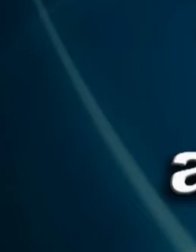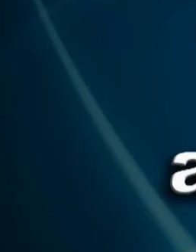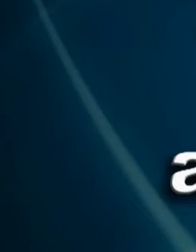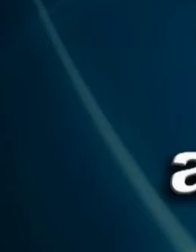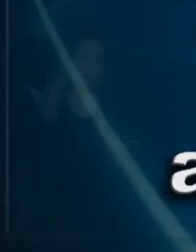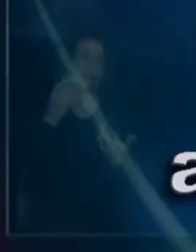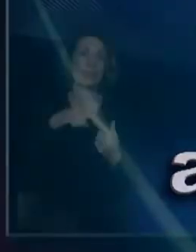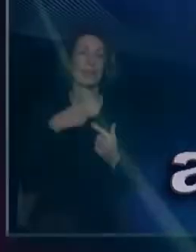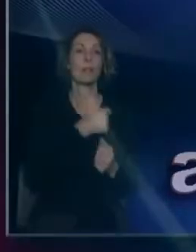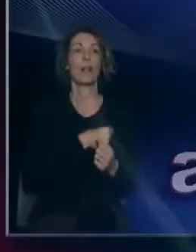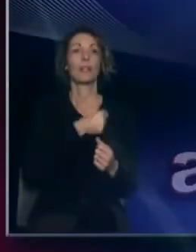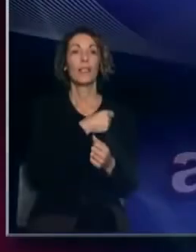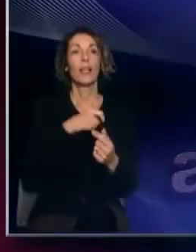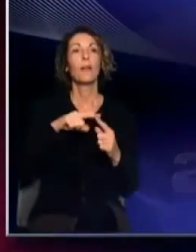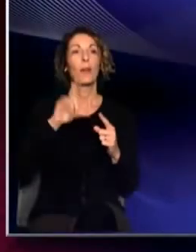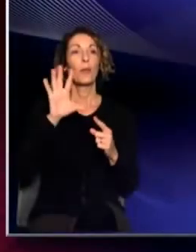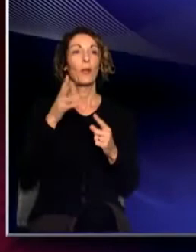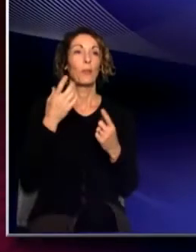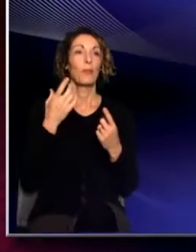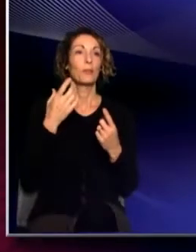but we'll get through it.